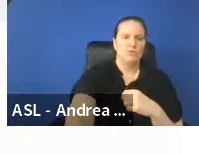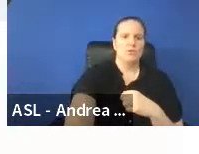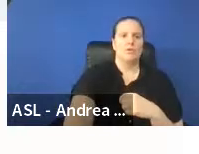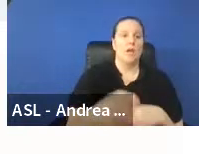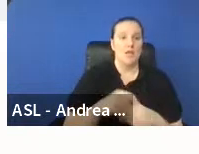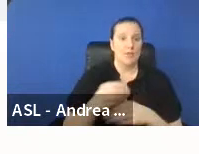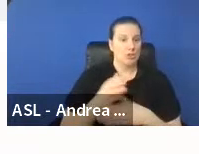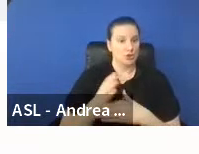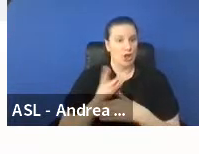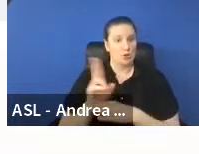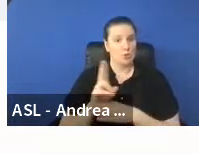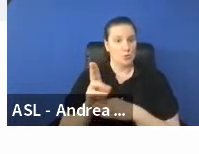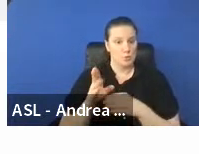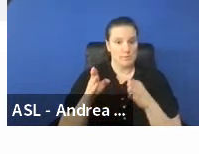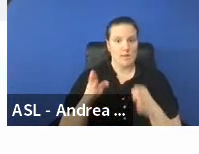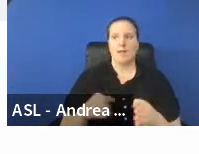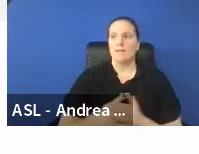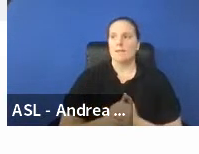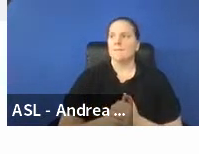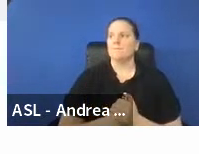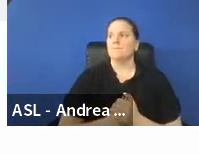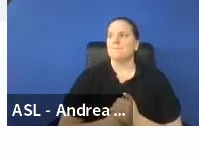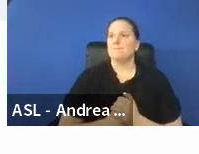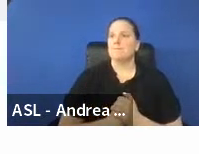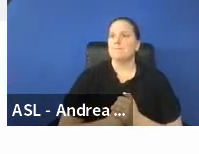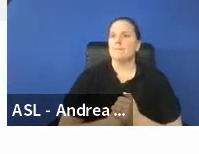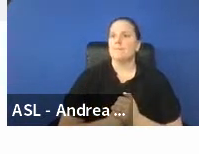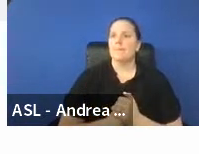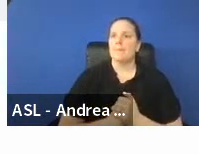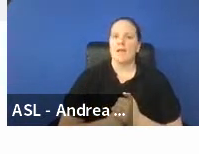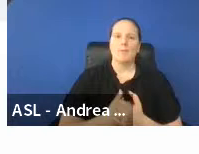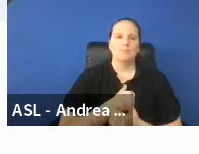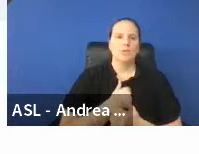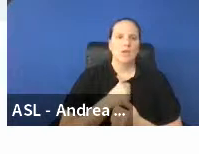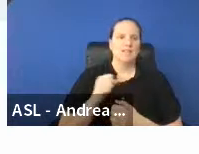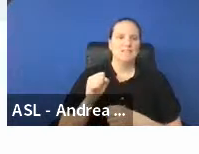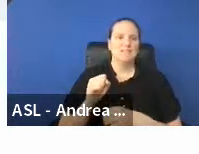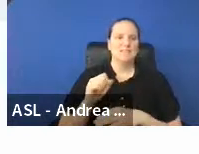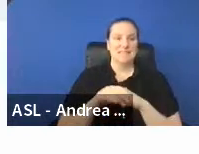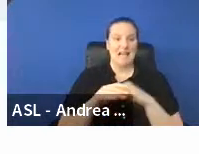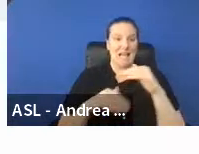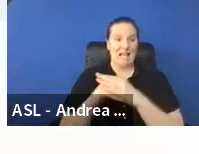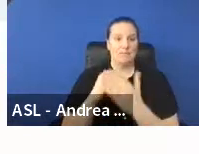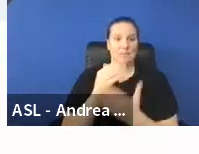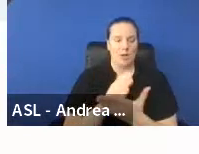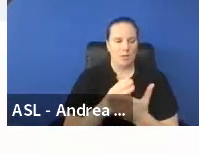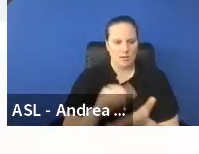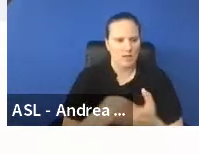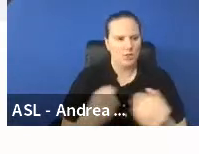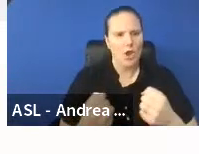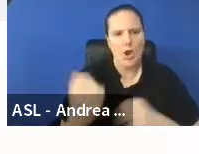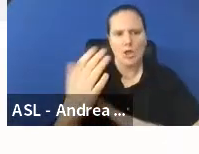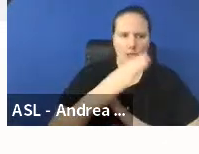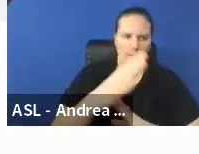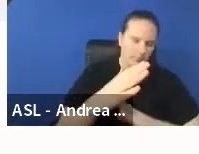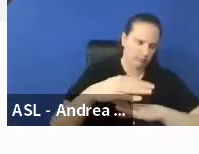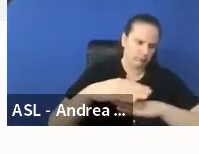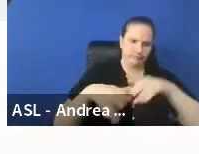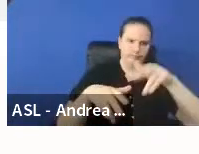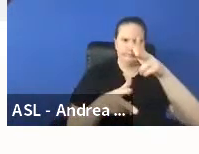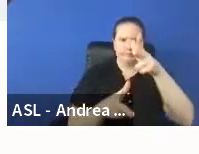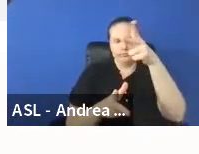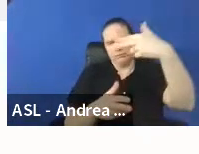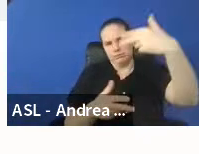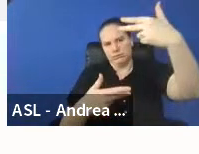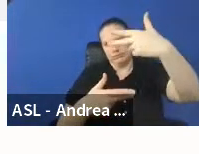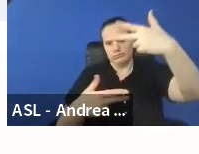In the shared use path, or in the stacked version, vehicles are on top of vehicles. So